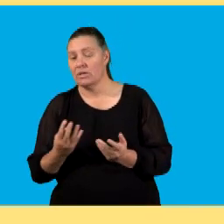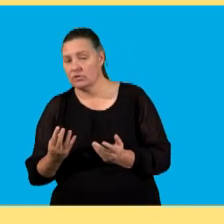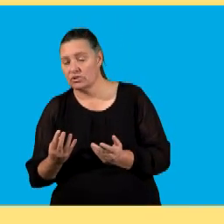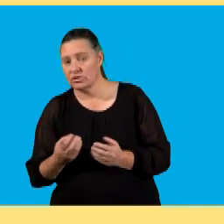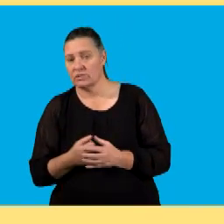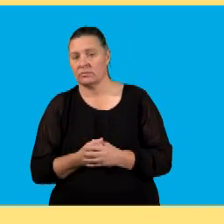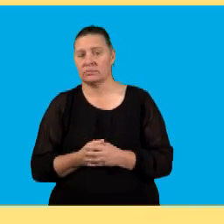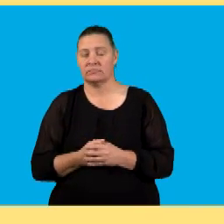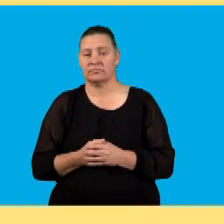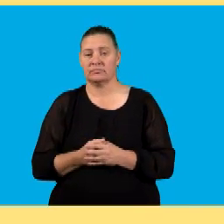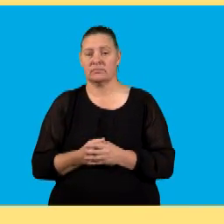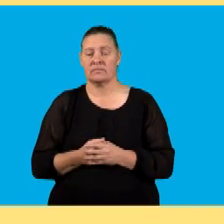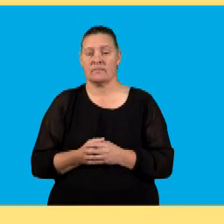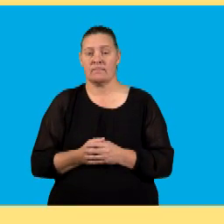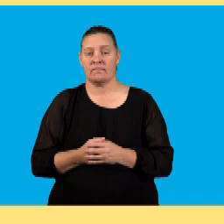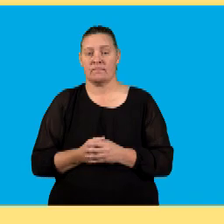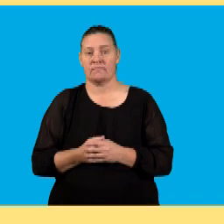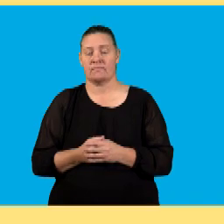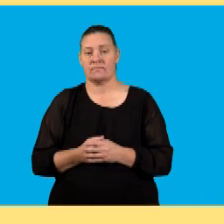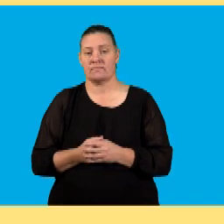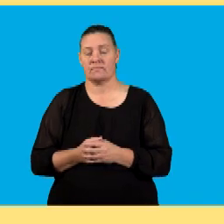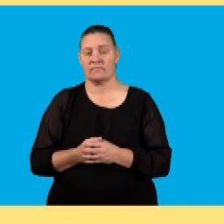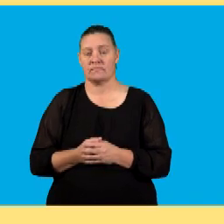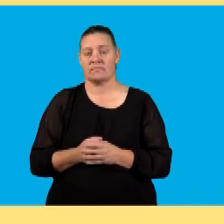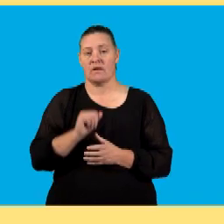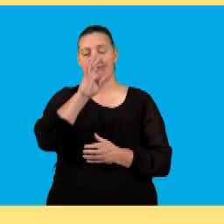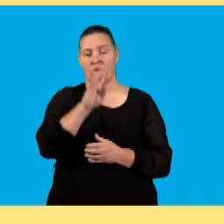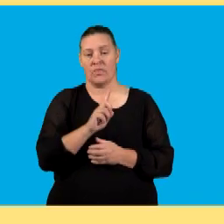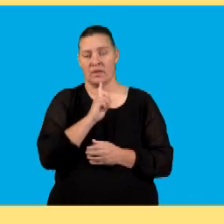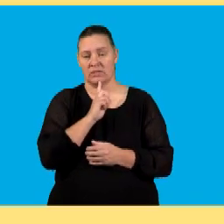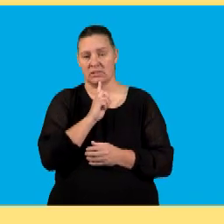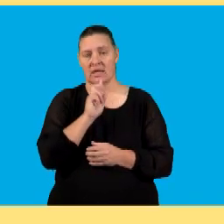quickly, 57.6 divided by 12,